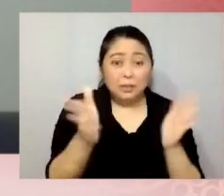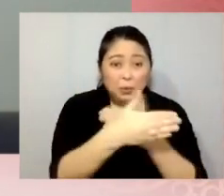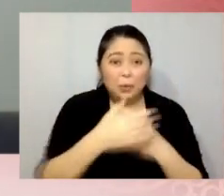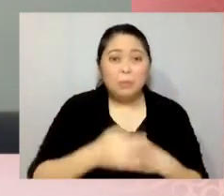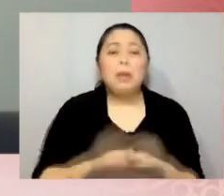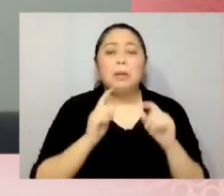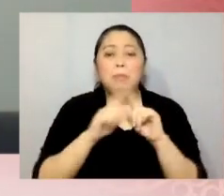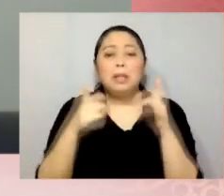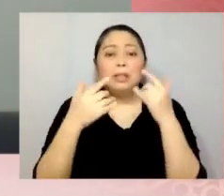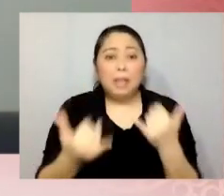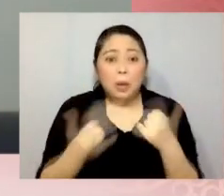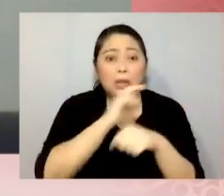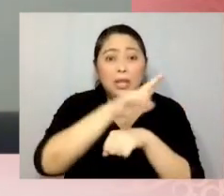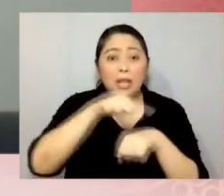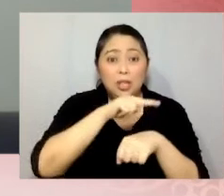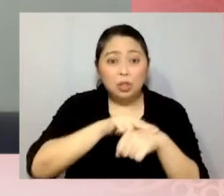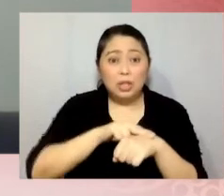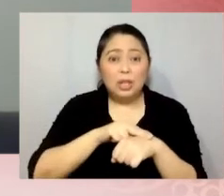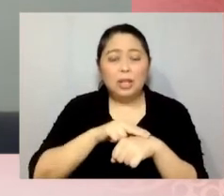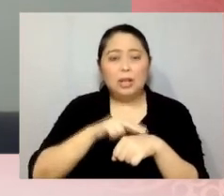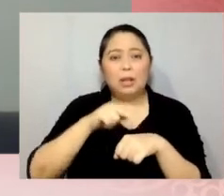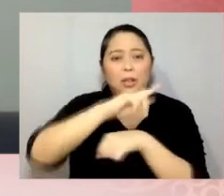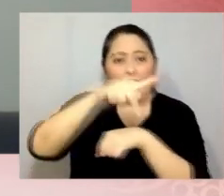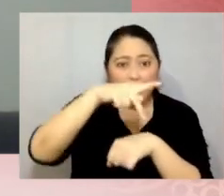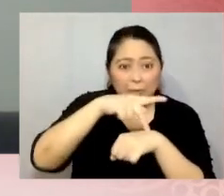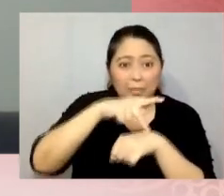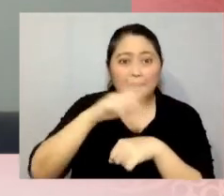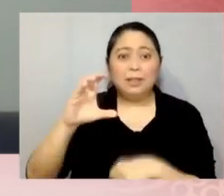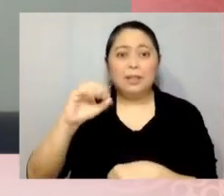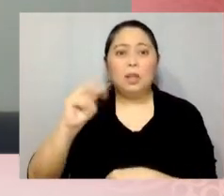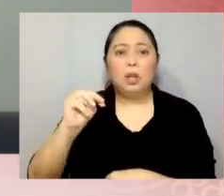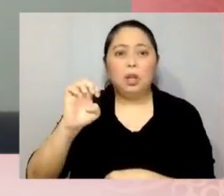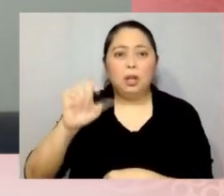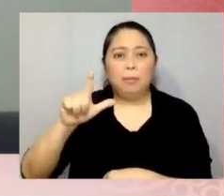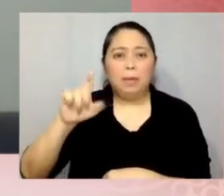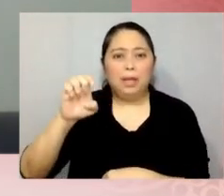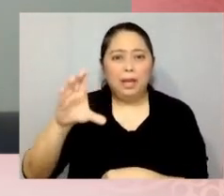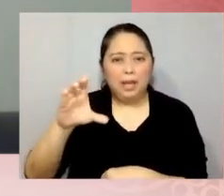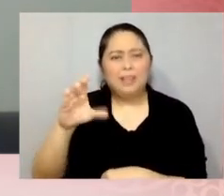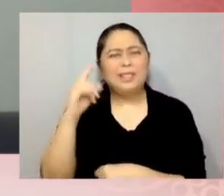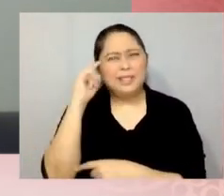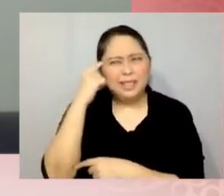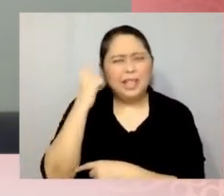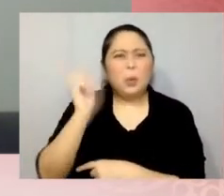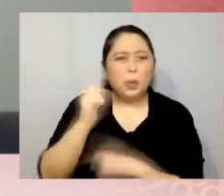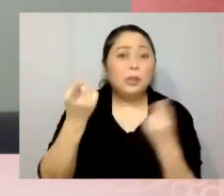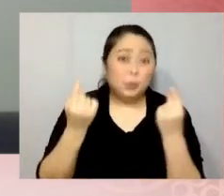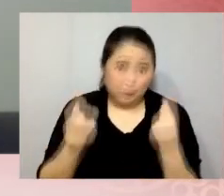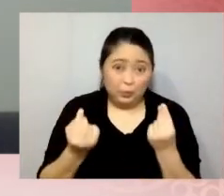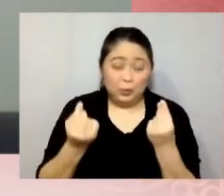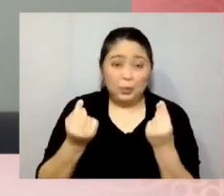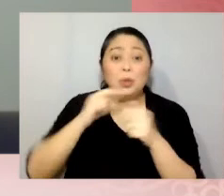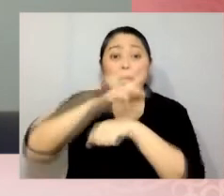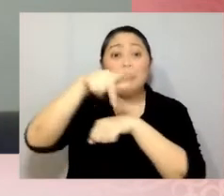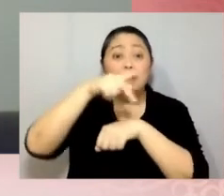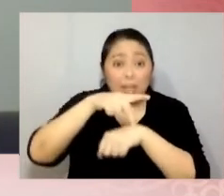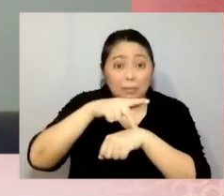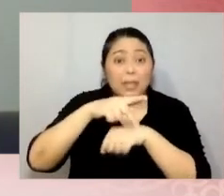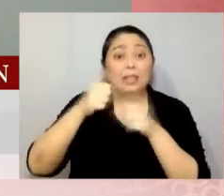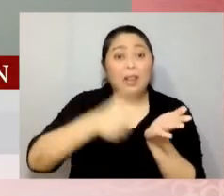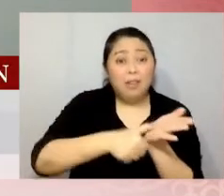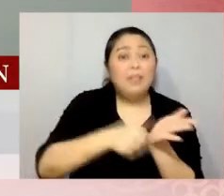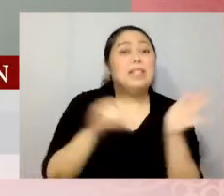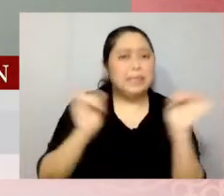national COMELEC is entertaining the idea of having two-day elections or schedule. But this is actually some of those